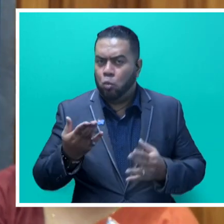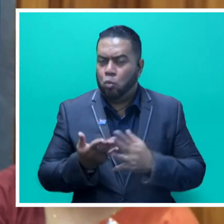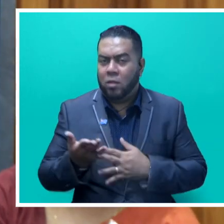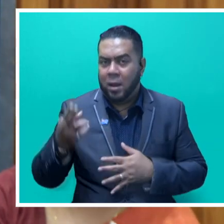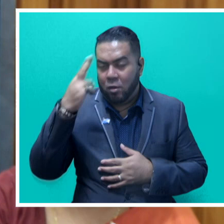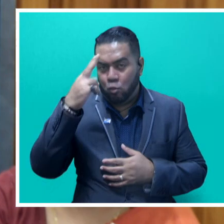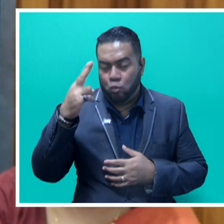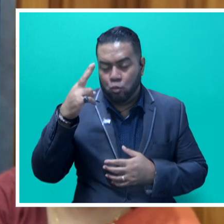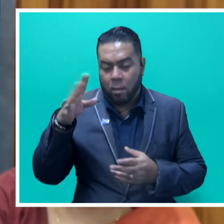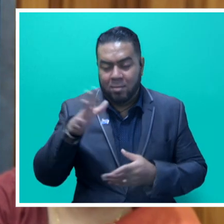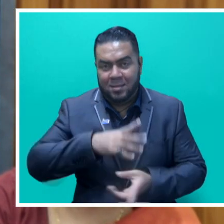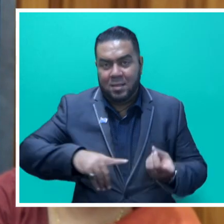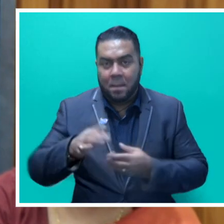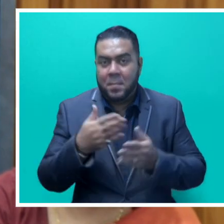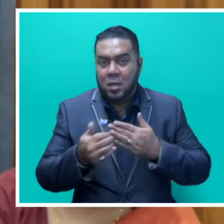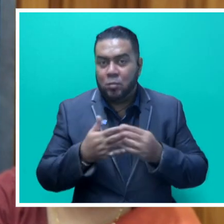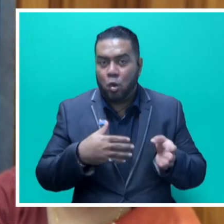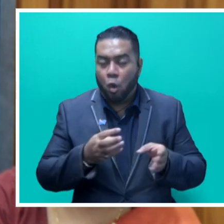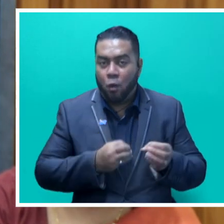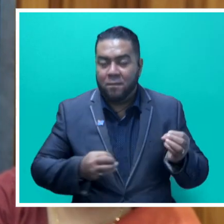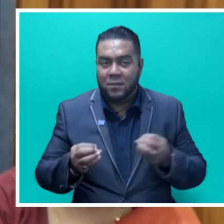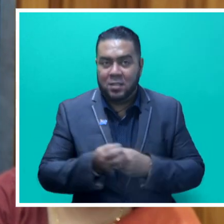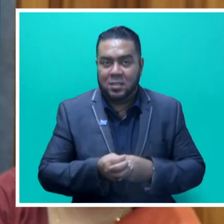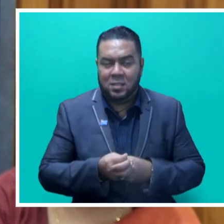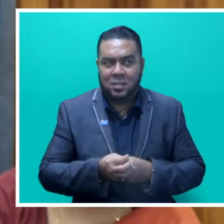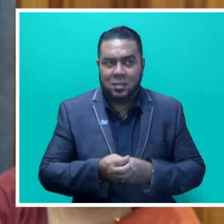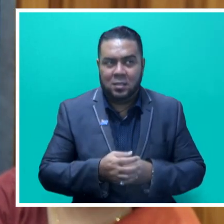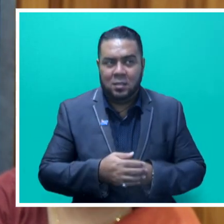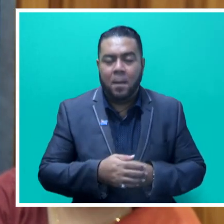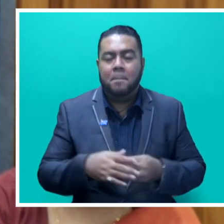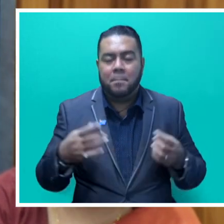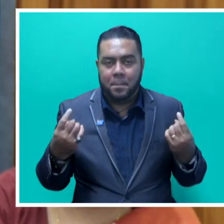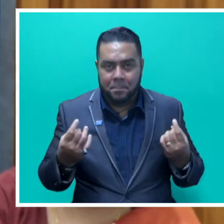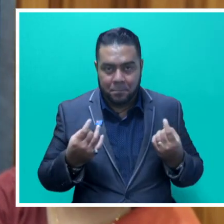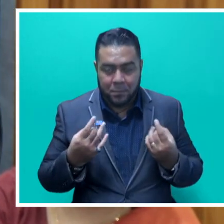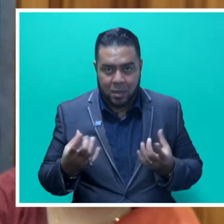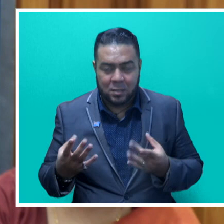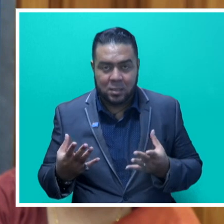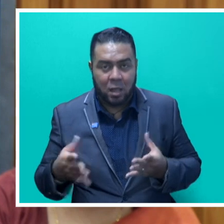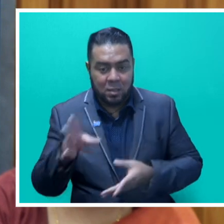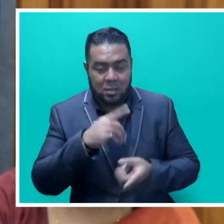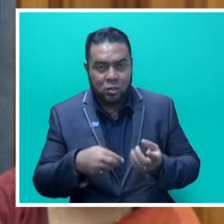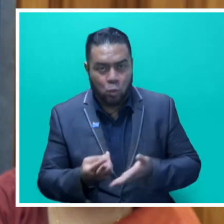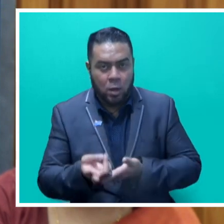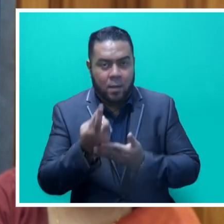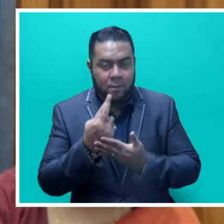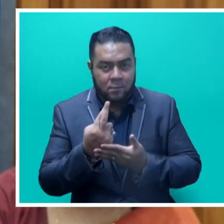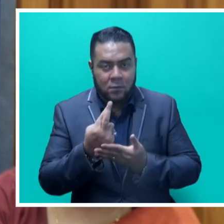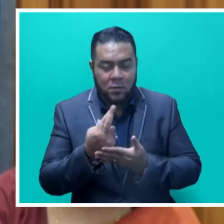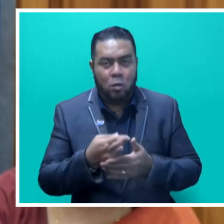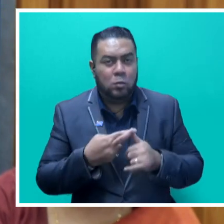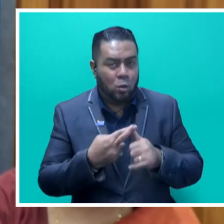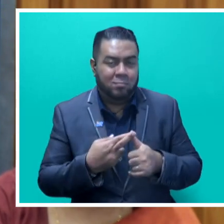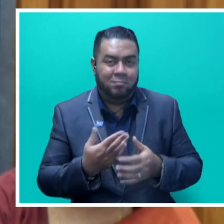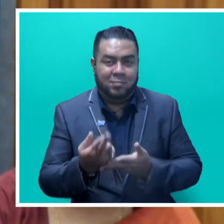Disaster Management Office, will continue its efforts to improve our nation's disaster preparedness, response, recovery, and